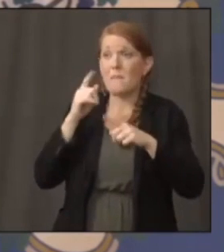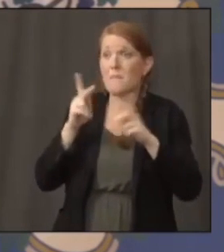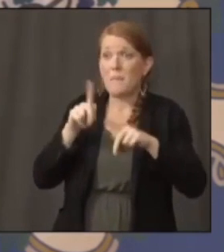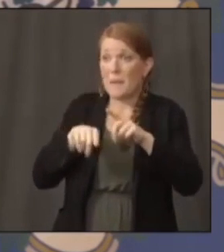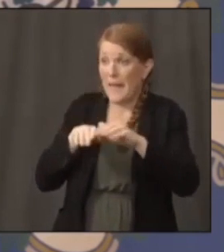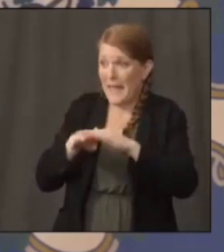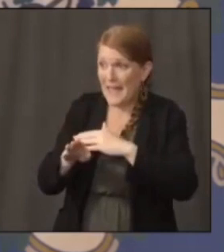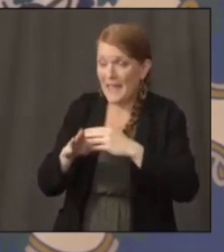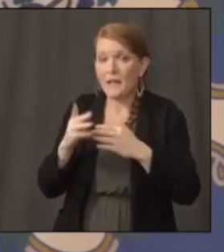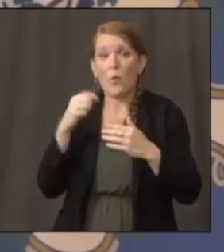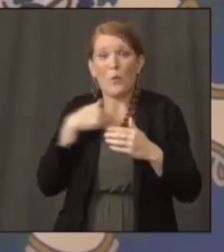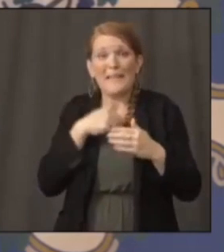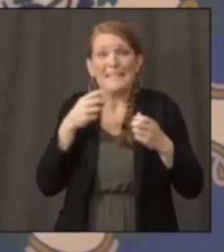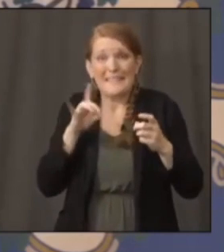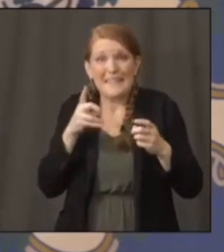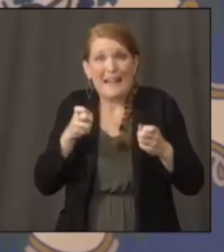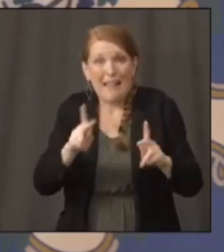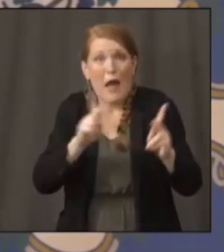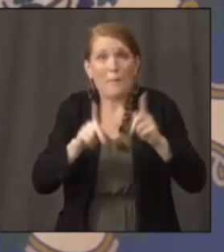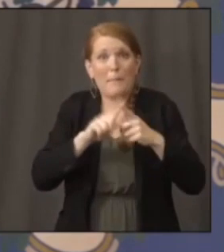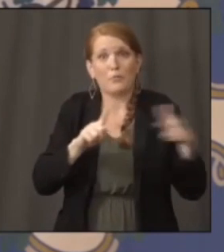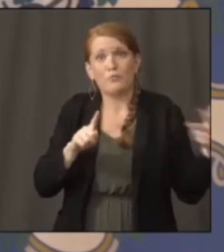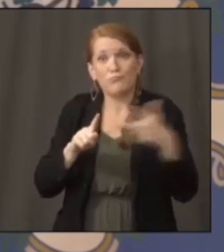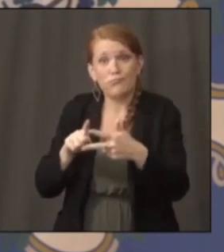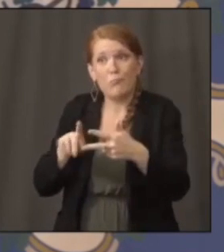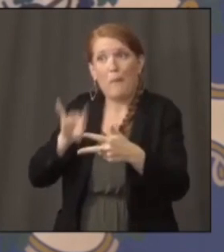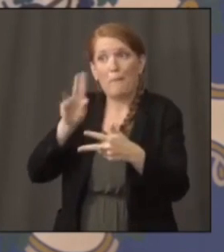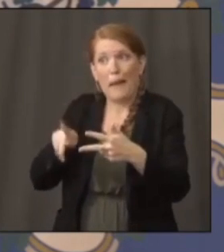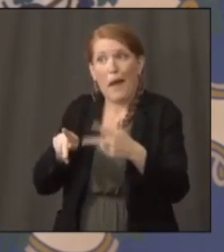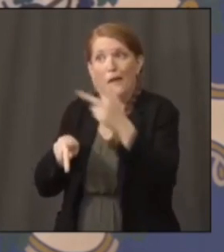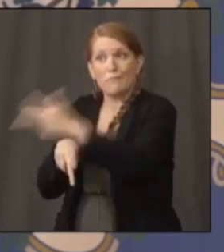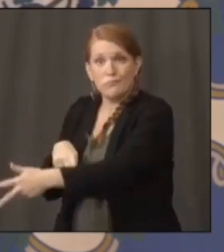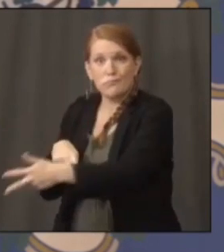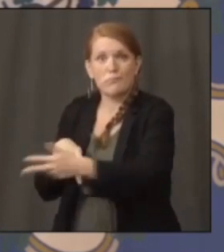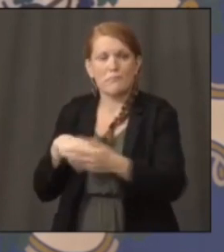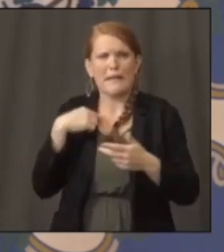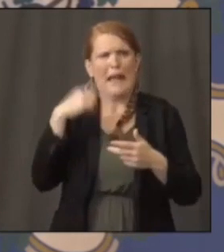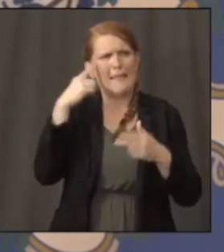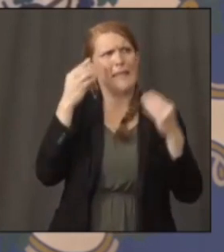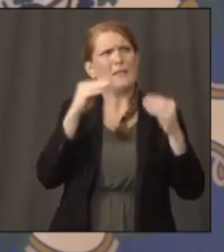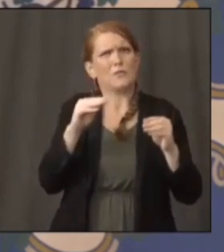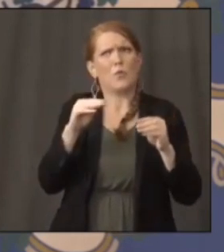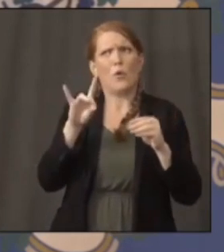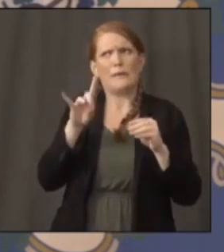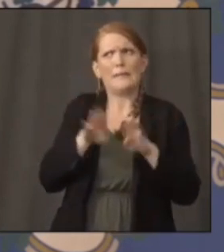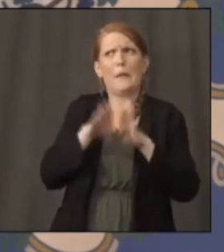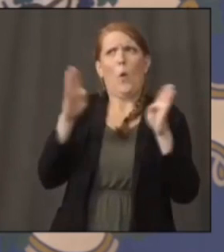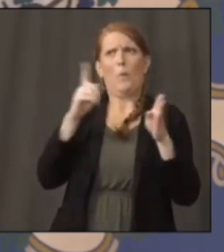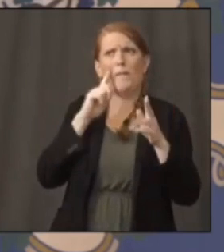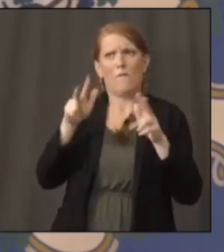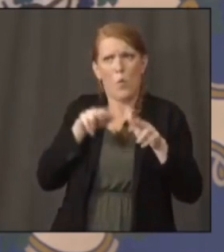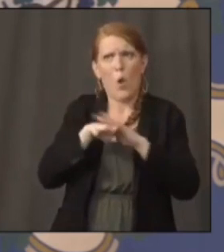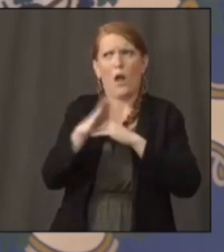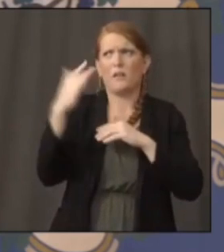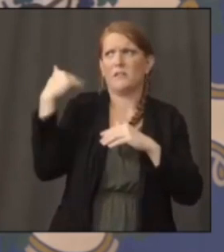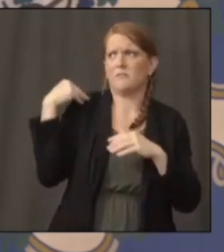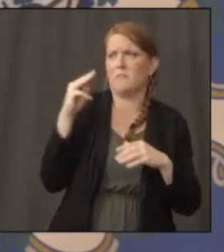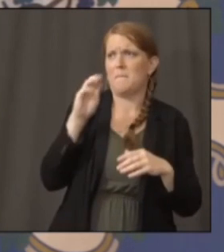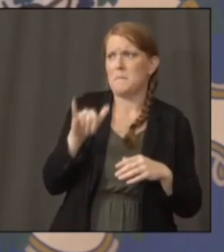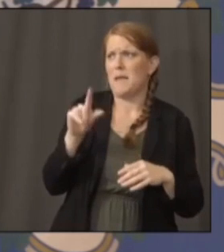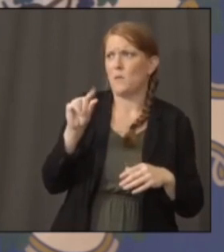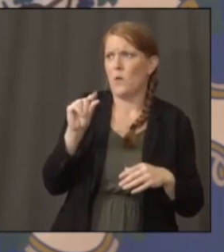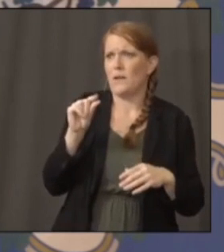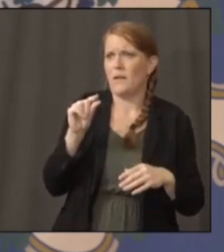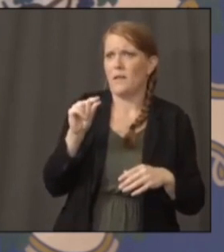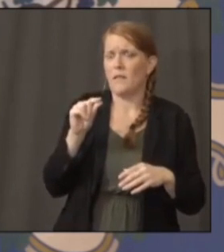get the stores open. We got our stores open, I think it was May 20th, if I'm not mistaken, for walk-in traffic. So I think we